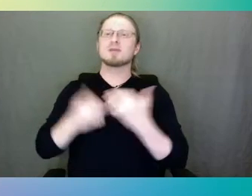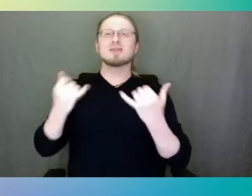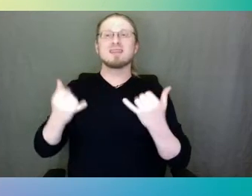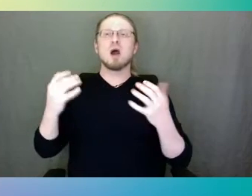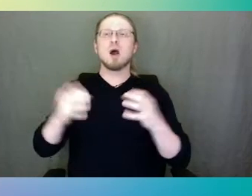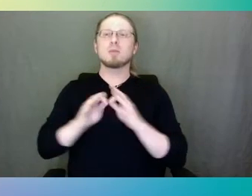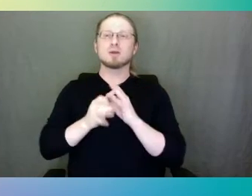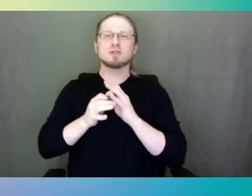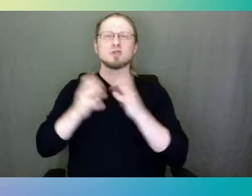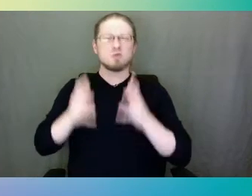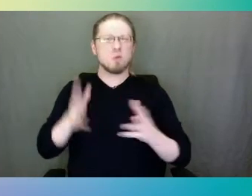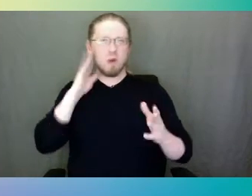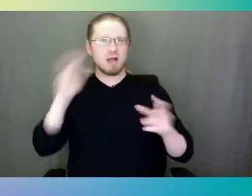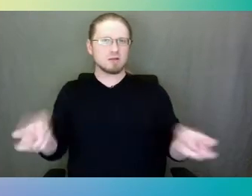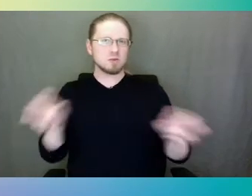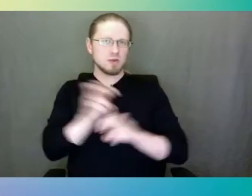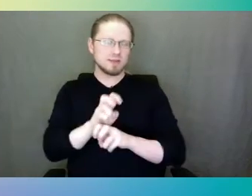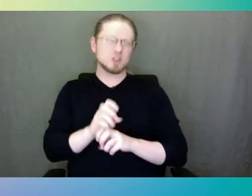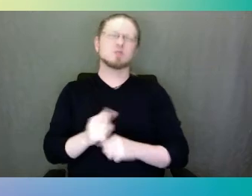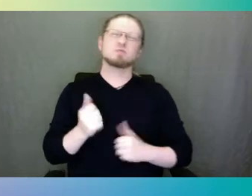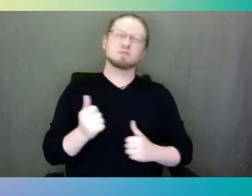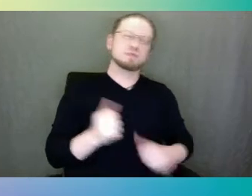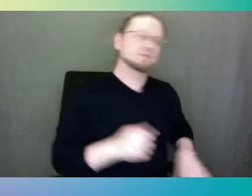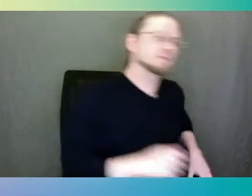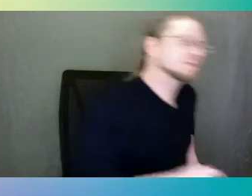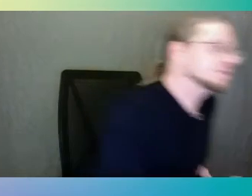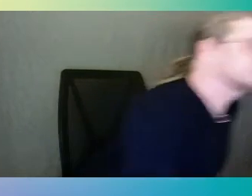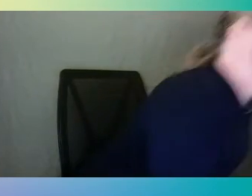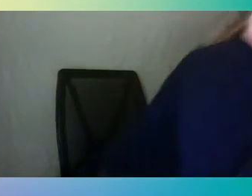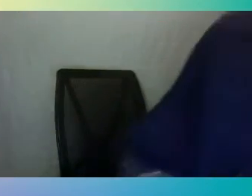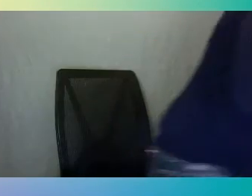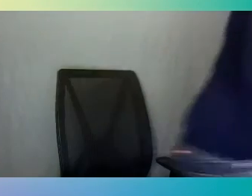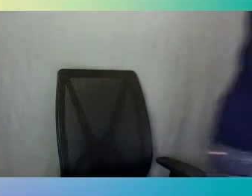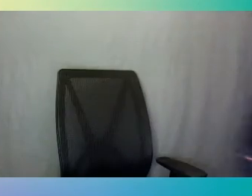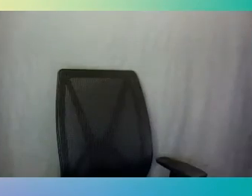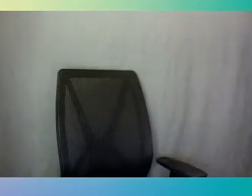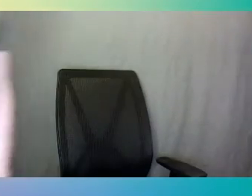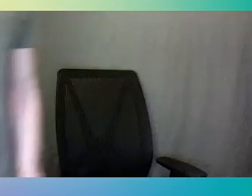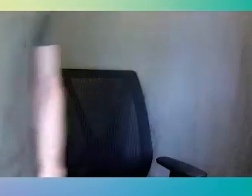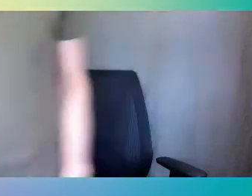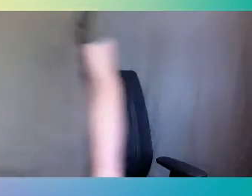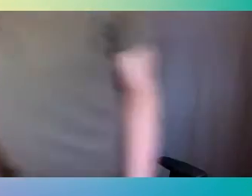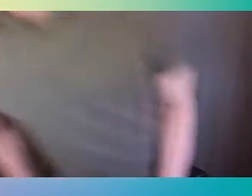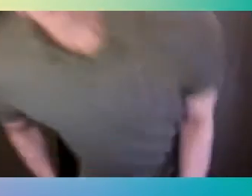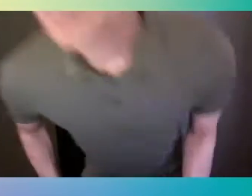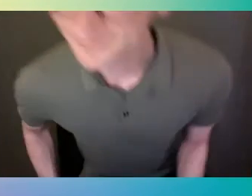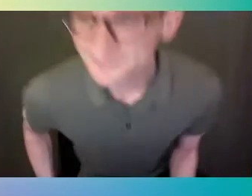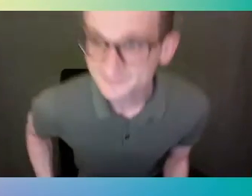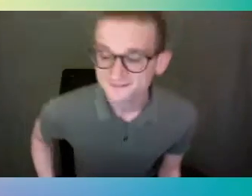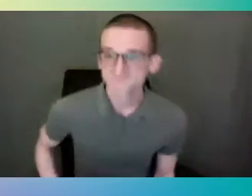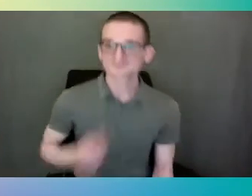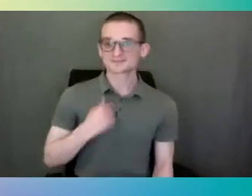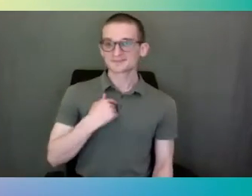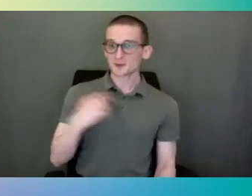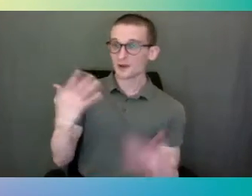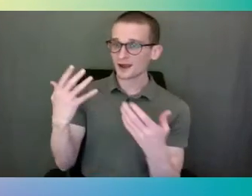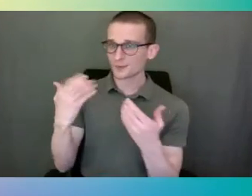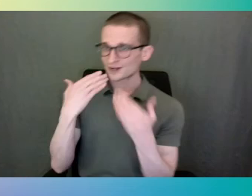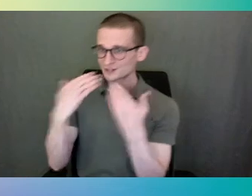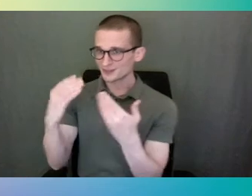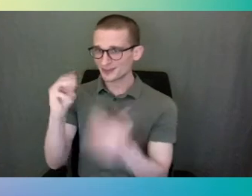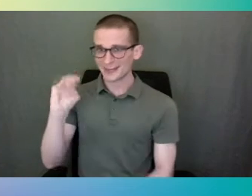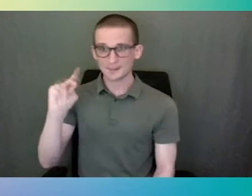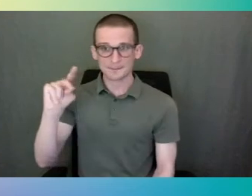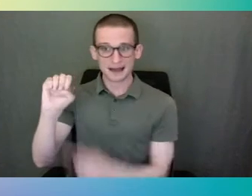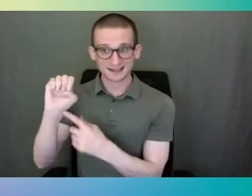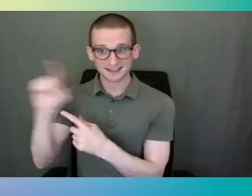this, to have figured out how I can share a stage with Ed, who is 500 miles from me, and Trey, who is